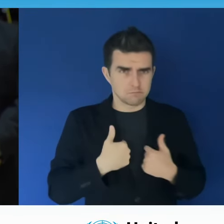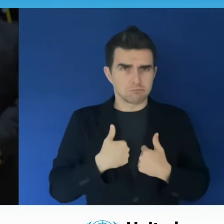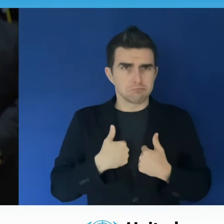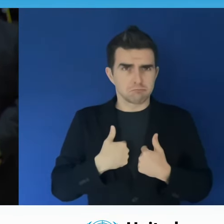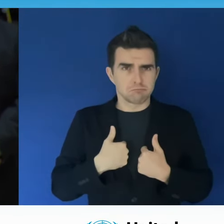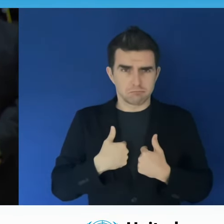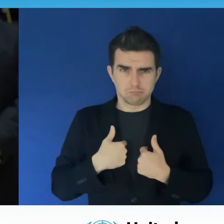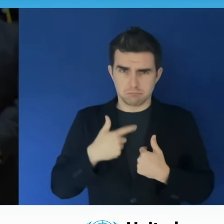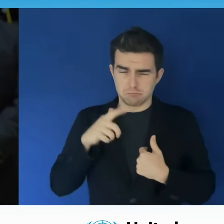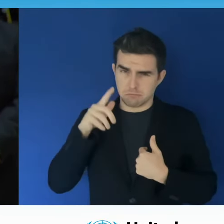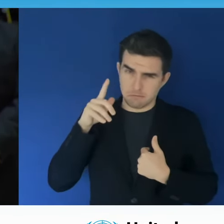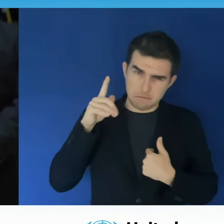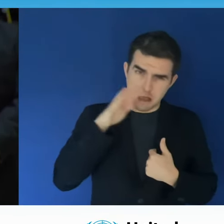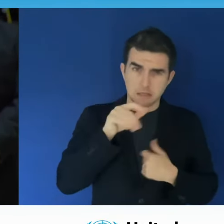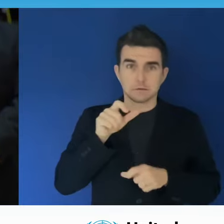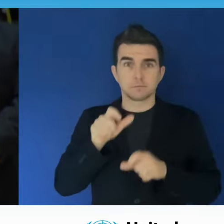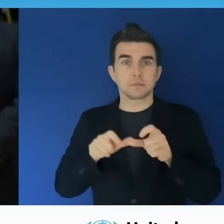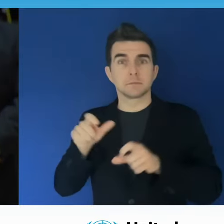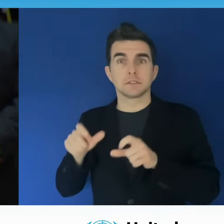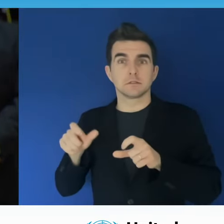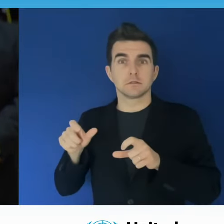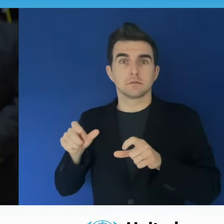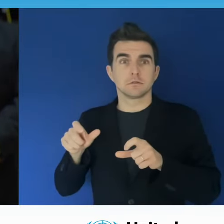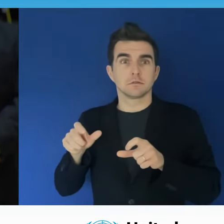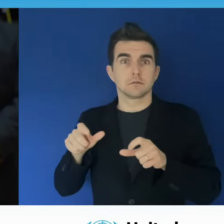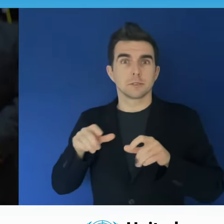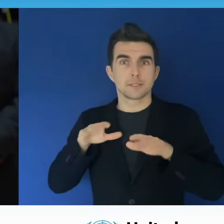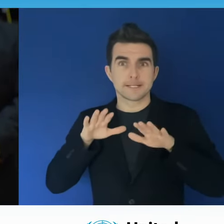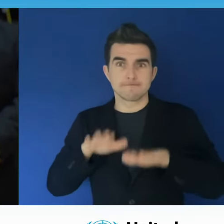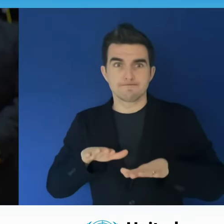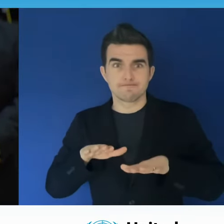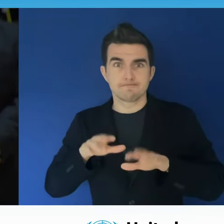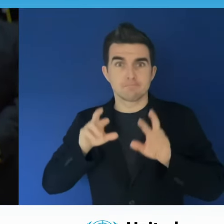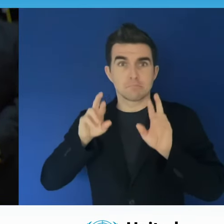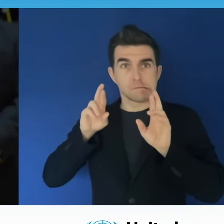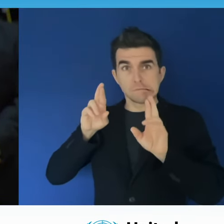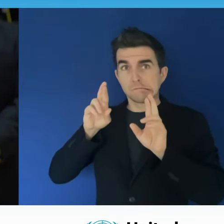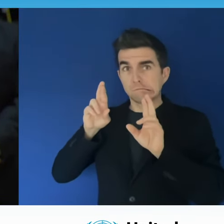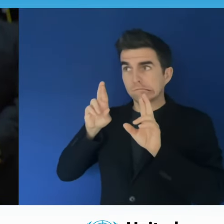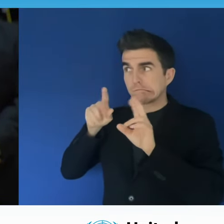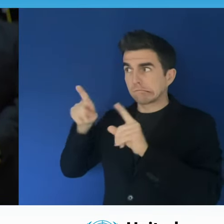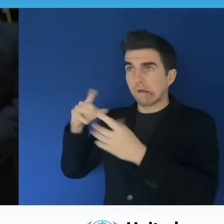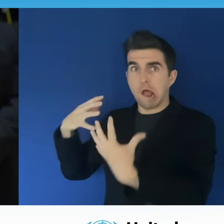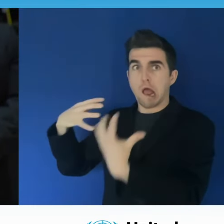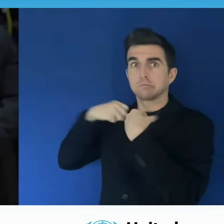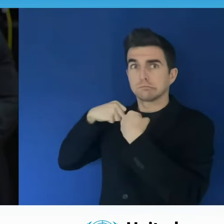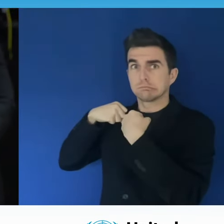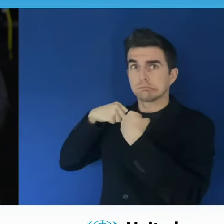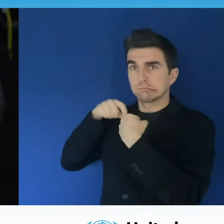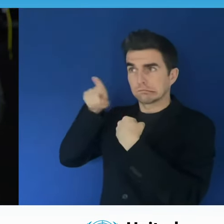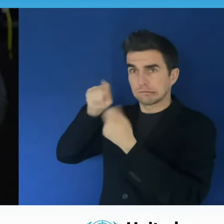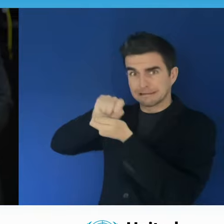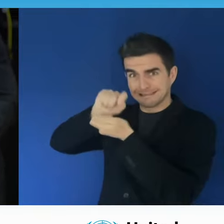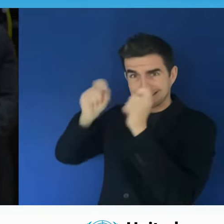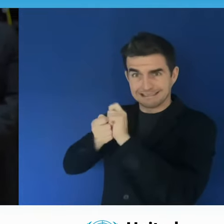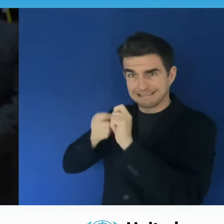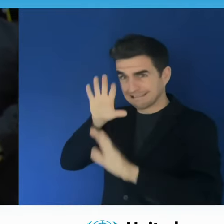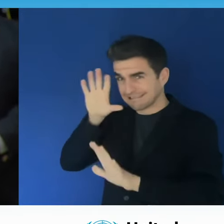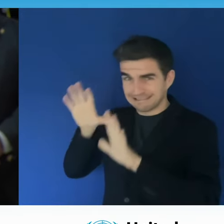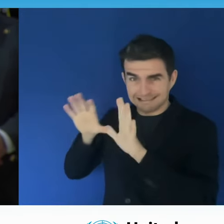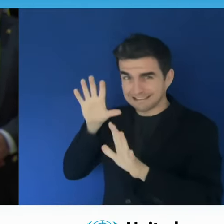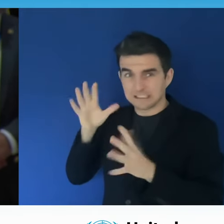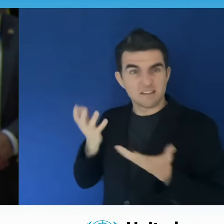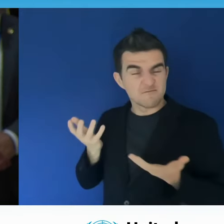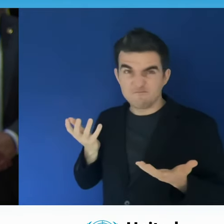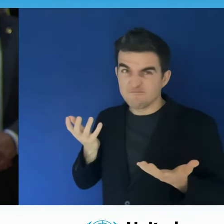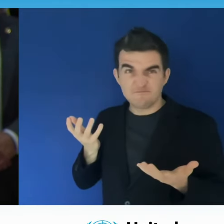remained only a hope. The Taliban once again closed the school doors on girls.